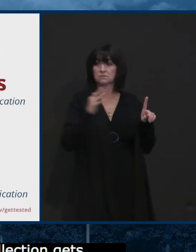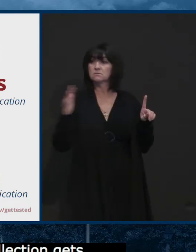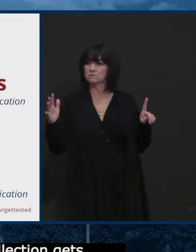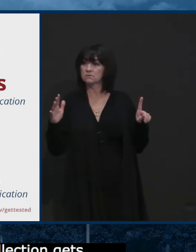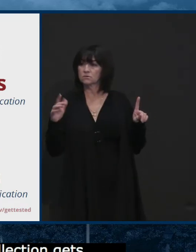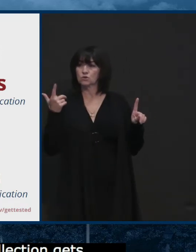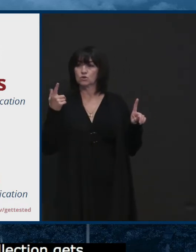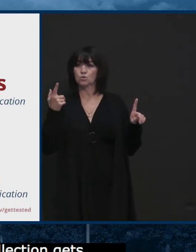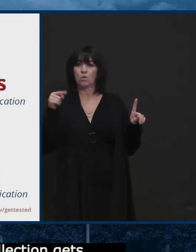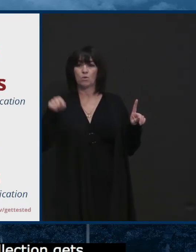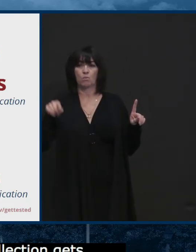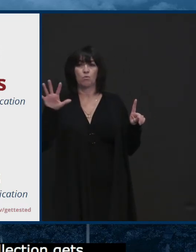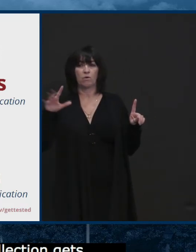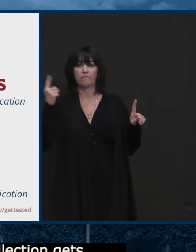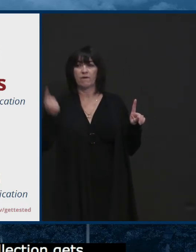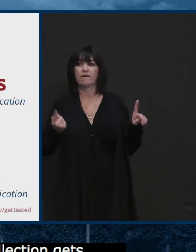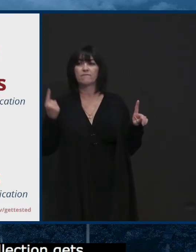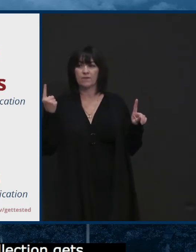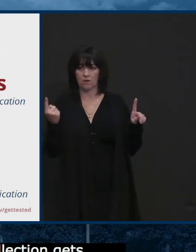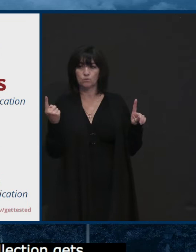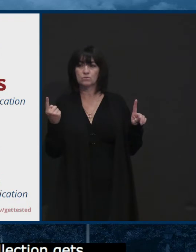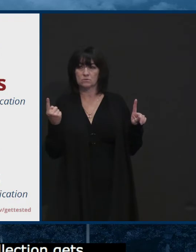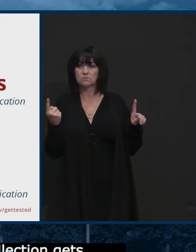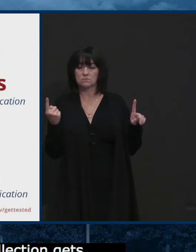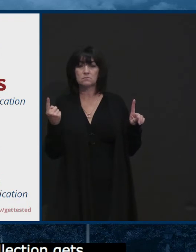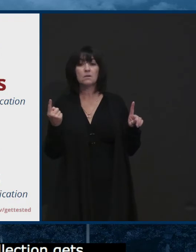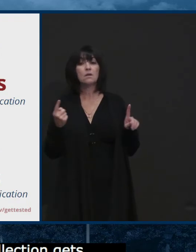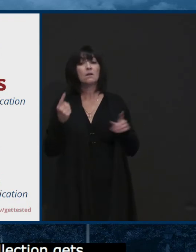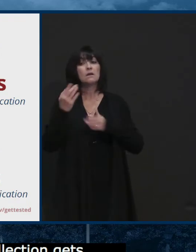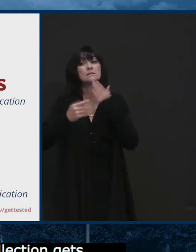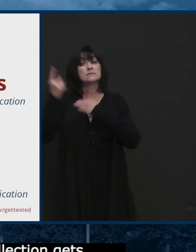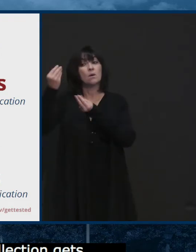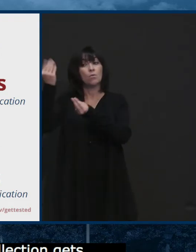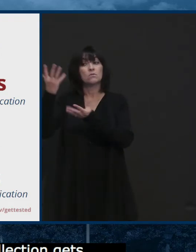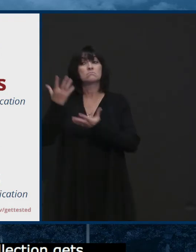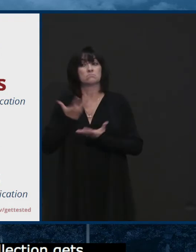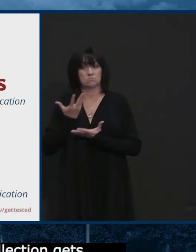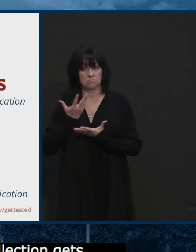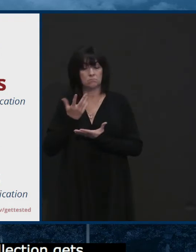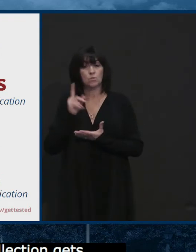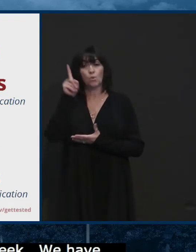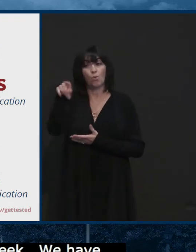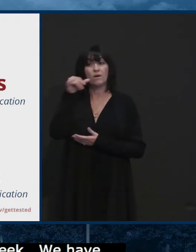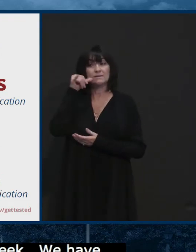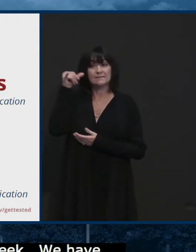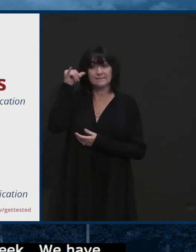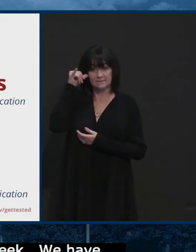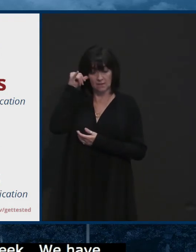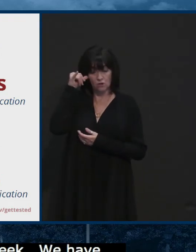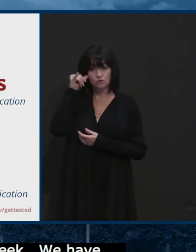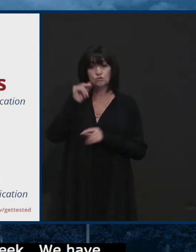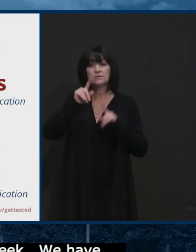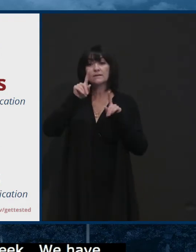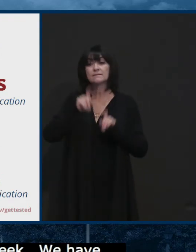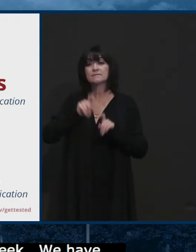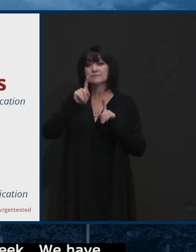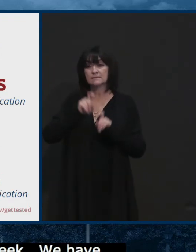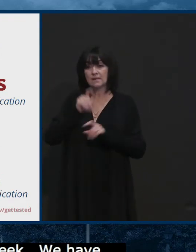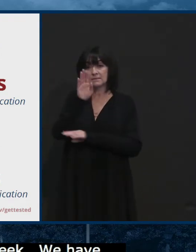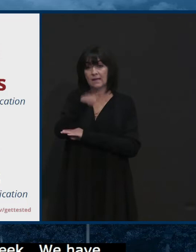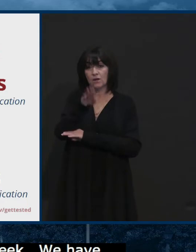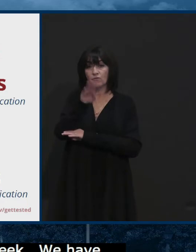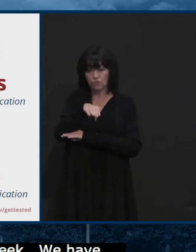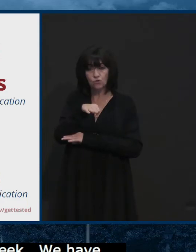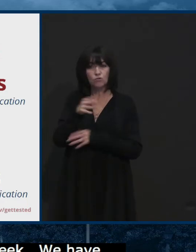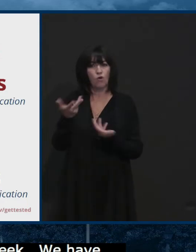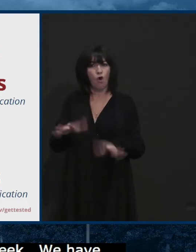last week. We had information on a call this morning. Somebody went yesterday, got tested yesterday afternoon, had their results